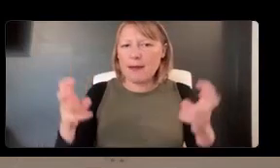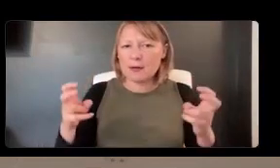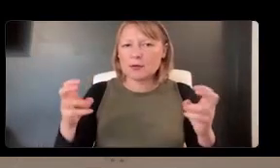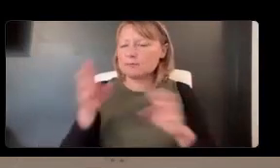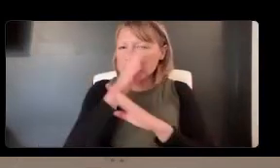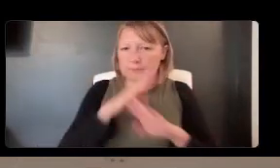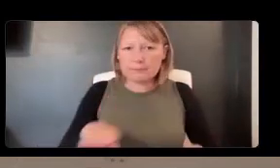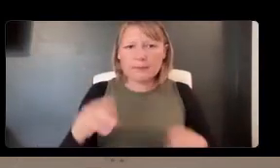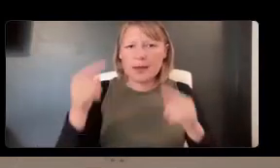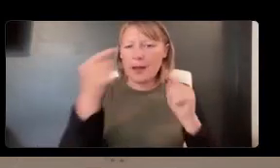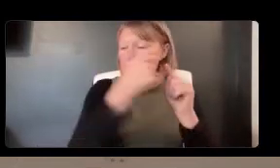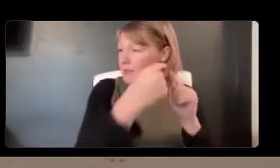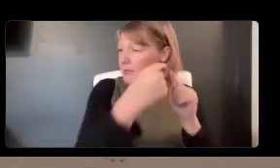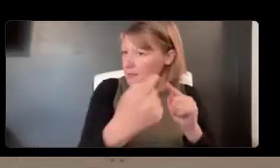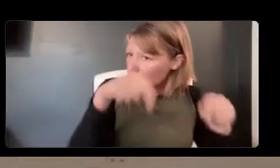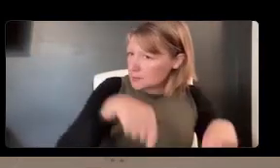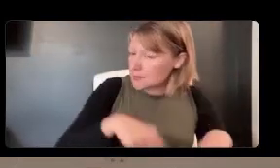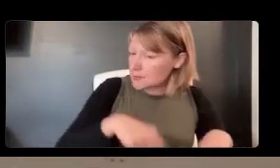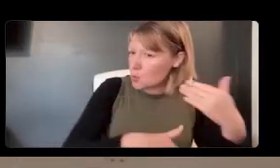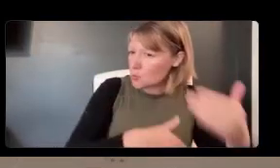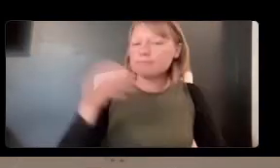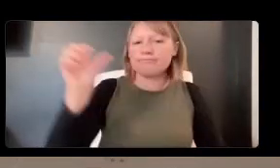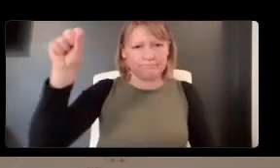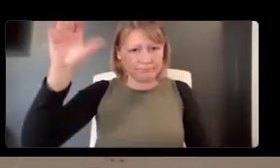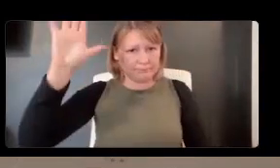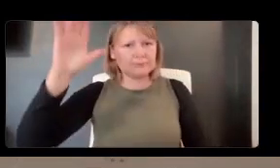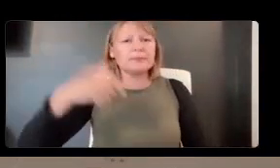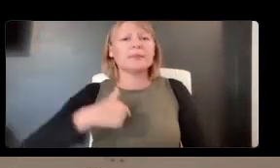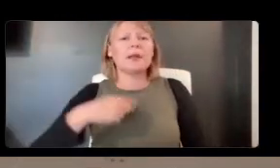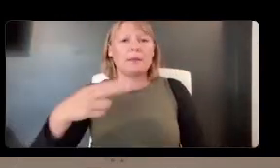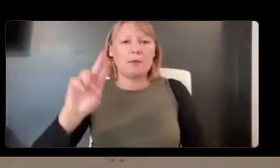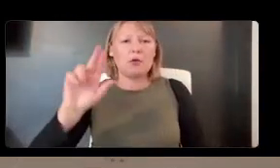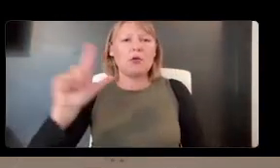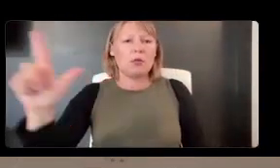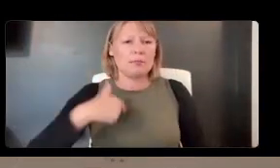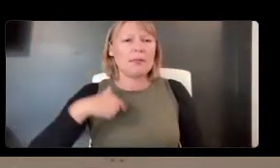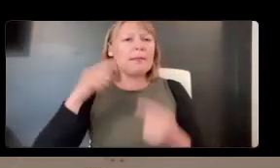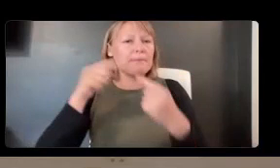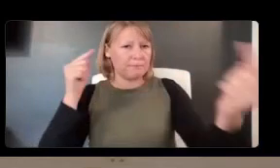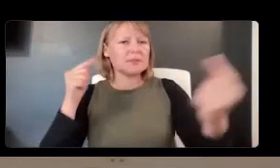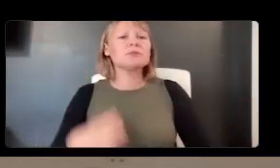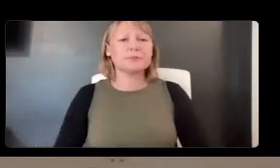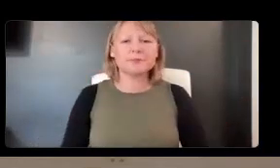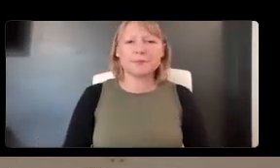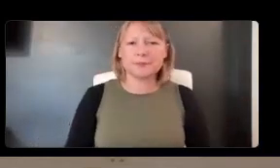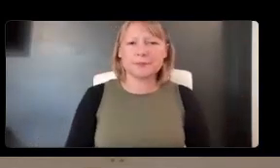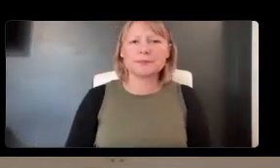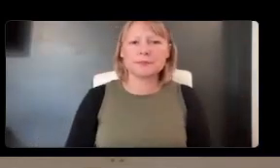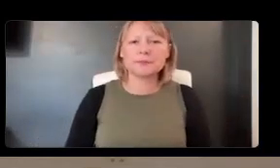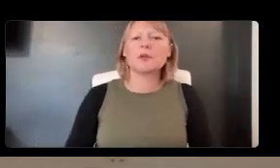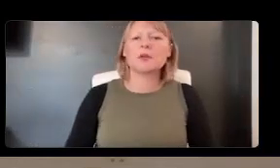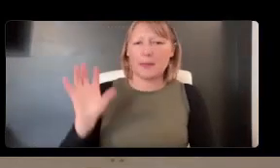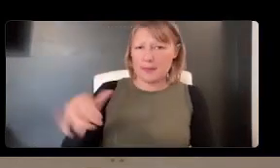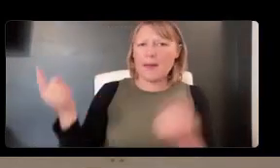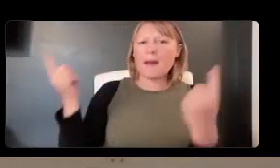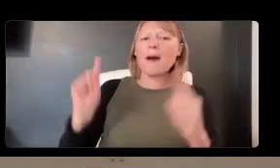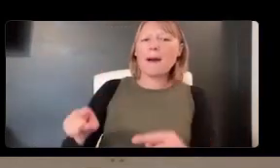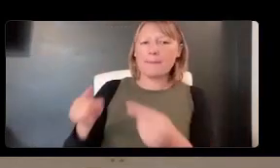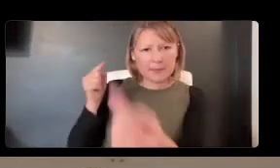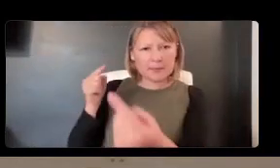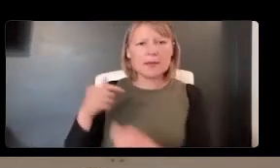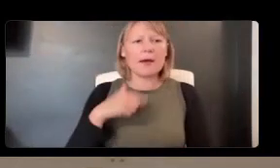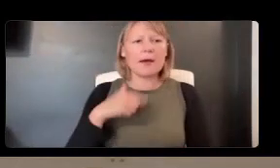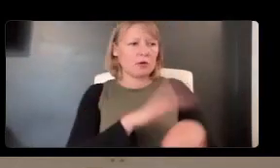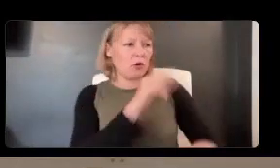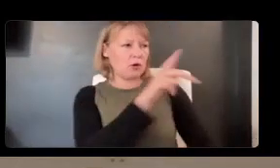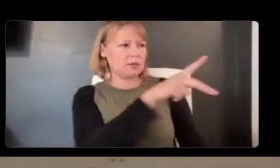is there any opposition to the motion? Yes, this is Board Member Hull, there's opposition. Okay, in light of the opposition, I call upon the secretary